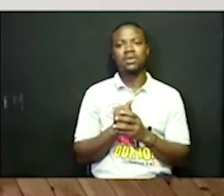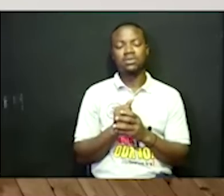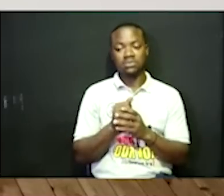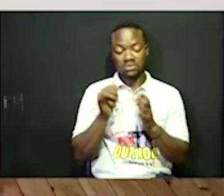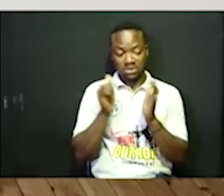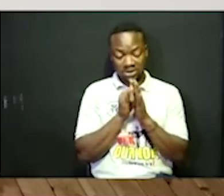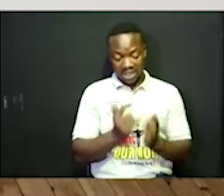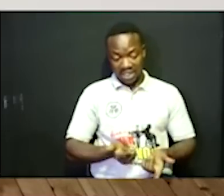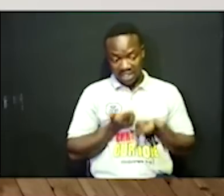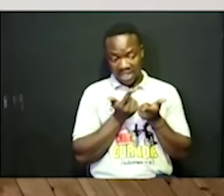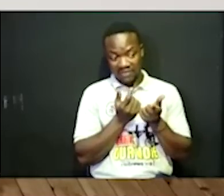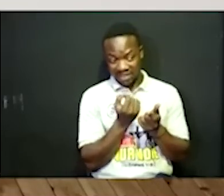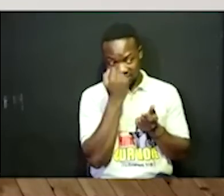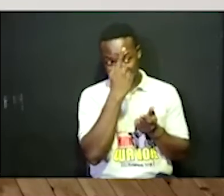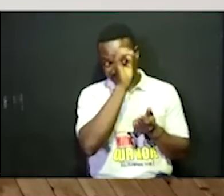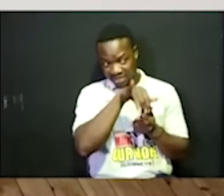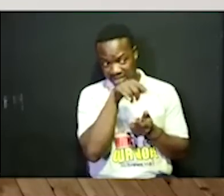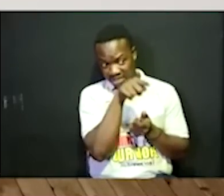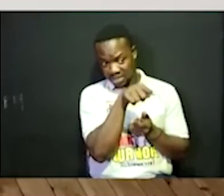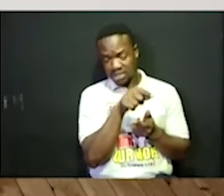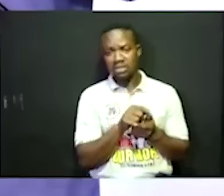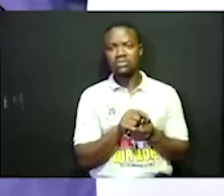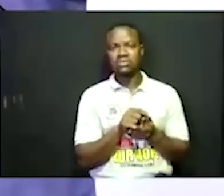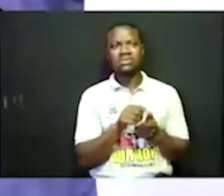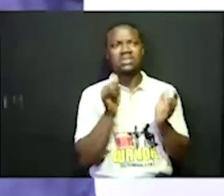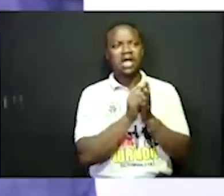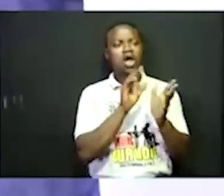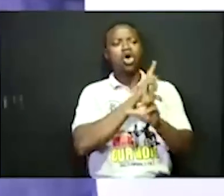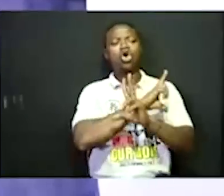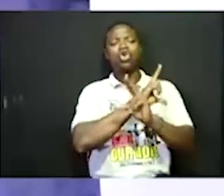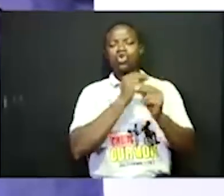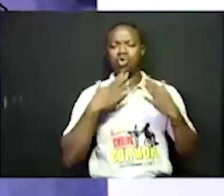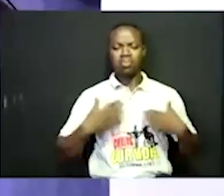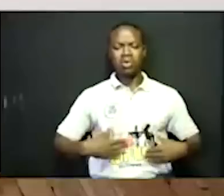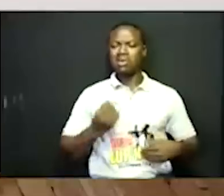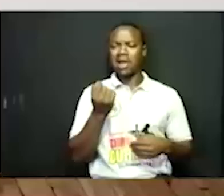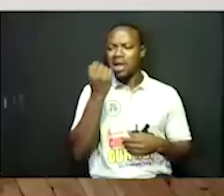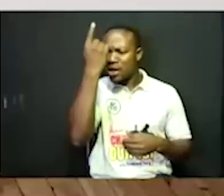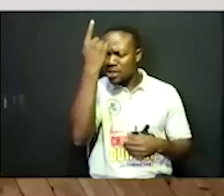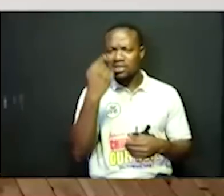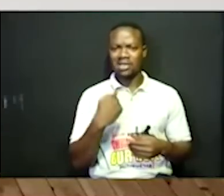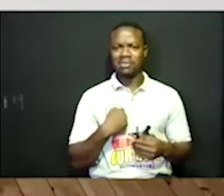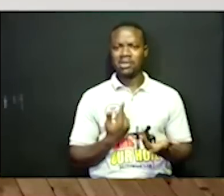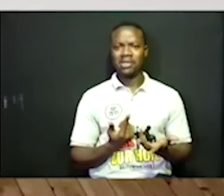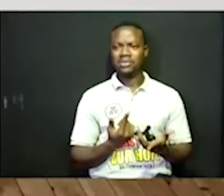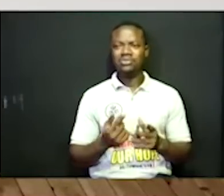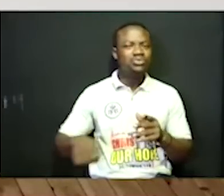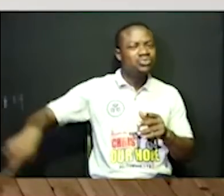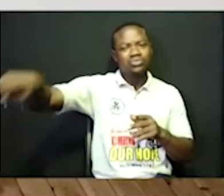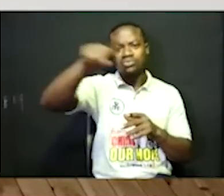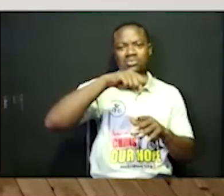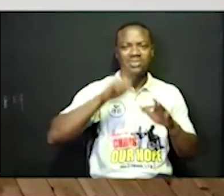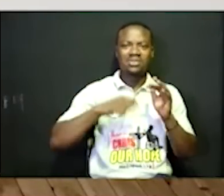understanding of life. That no one would understand you. That